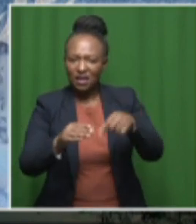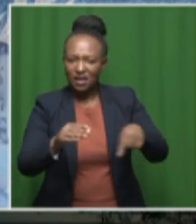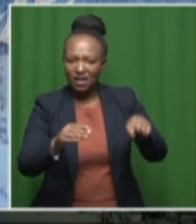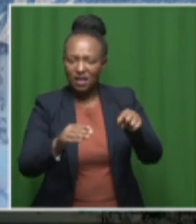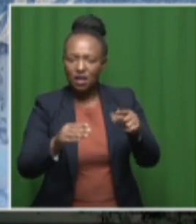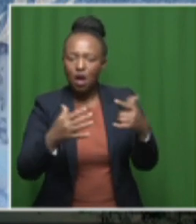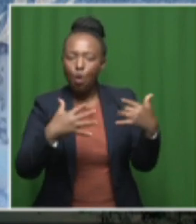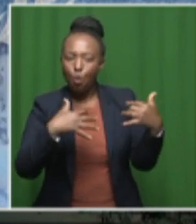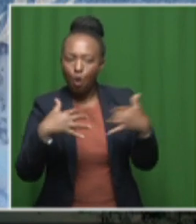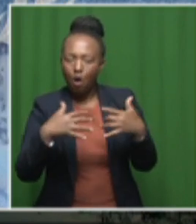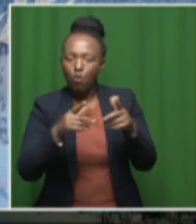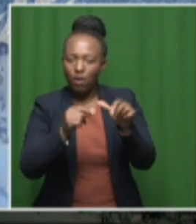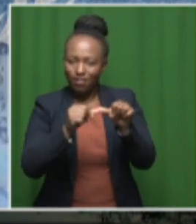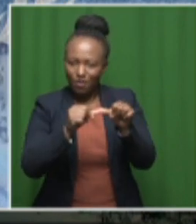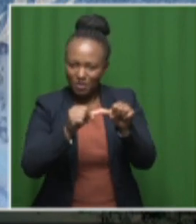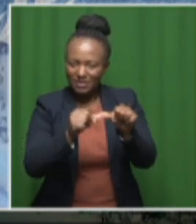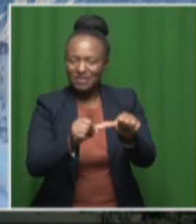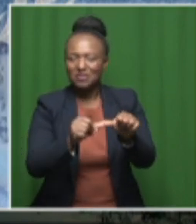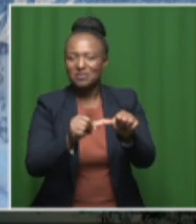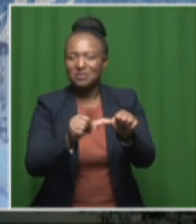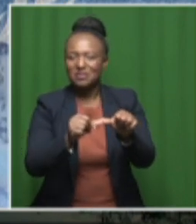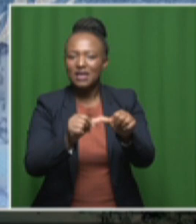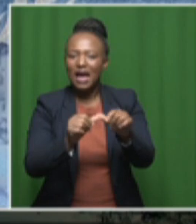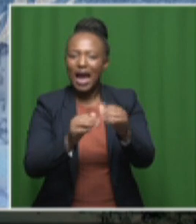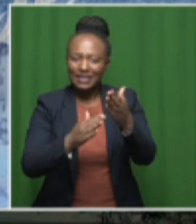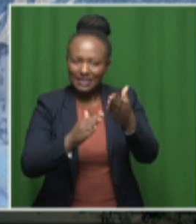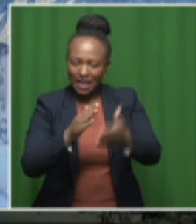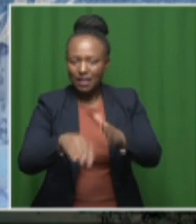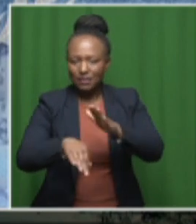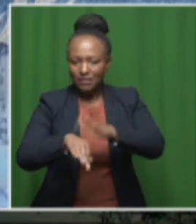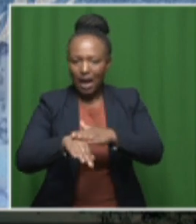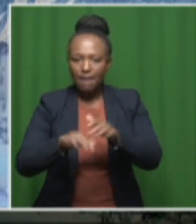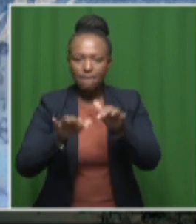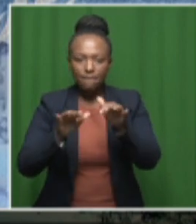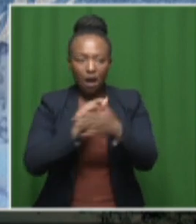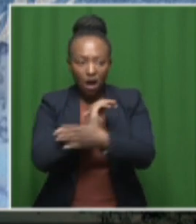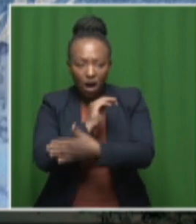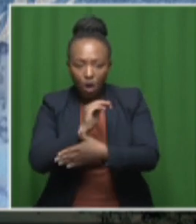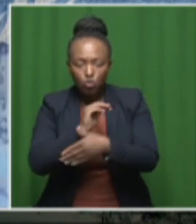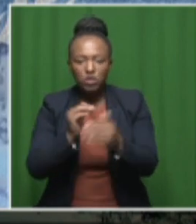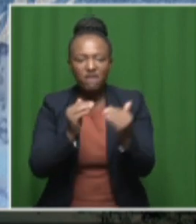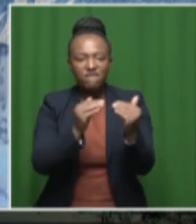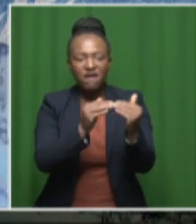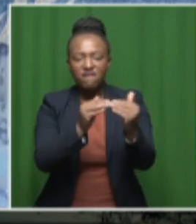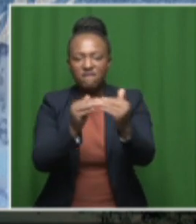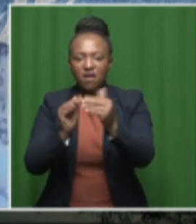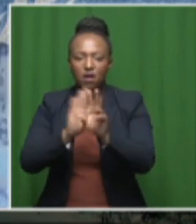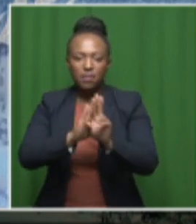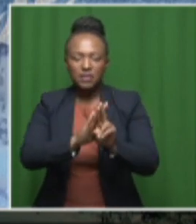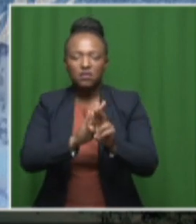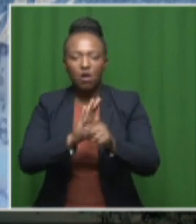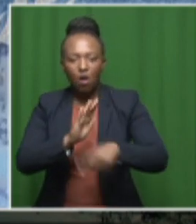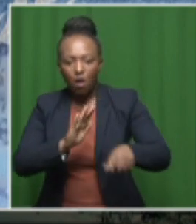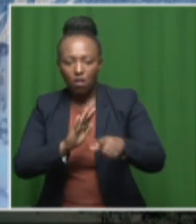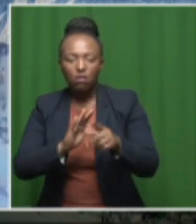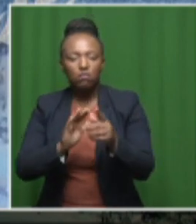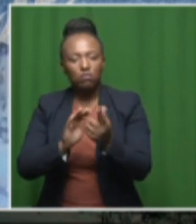there's representation. And that's where the major criticism comes on. Do you think in our lifetime this will ever happen?